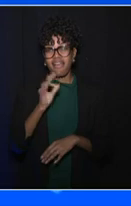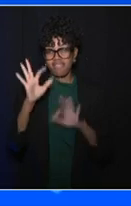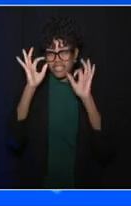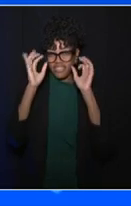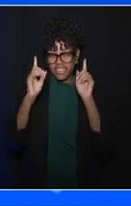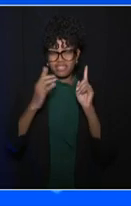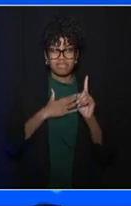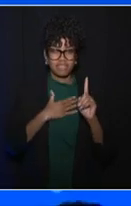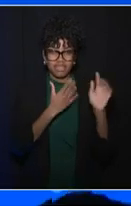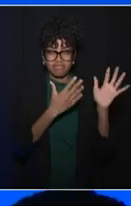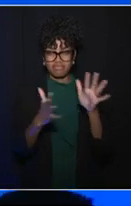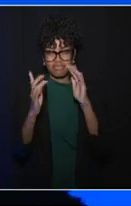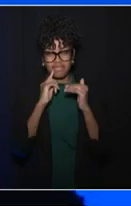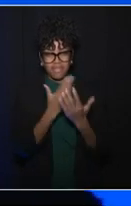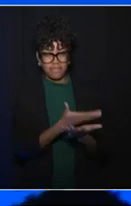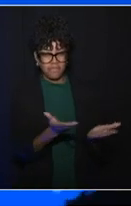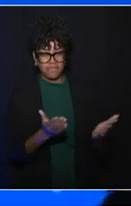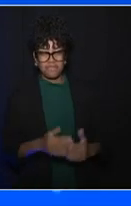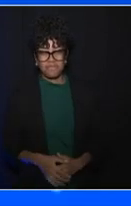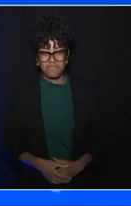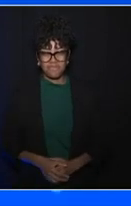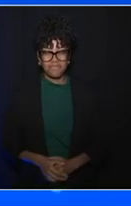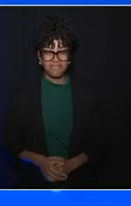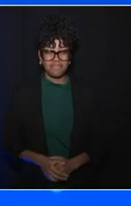of applause.